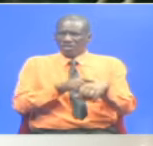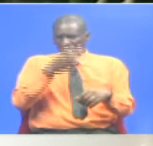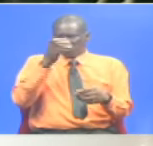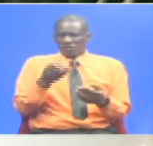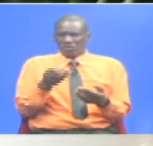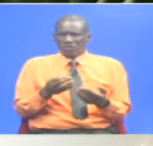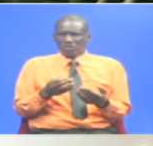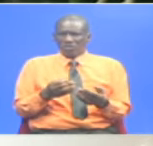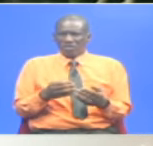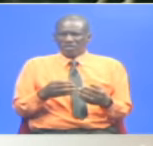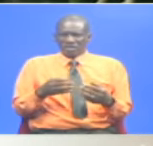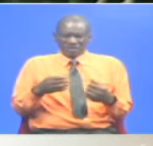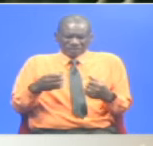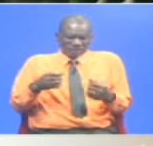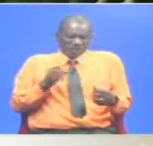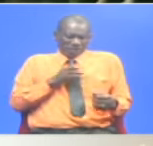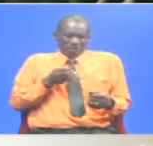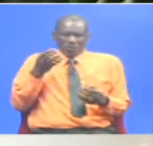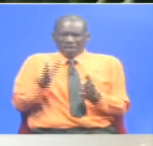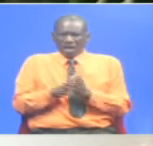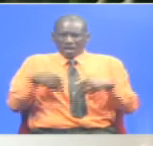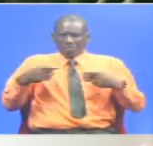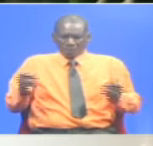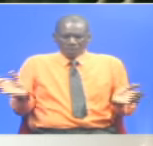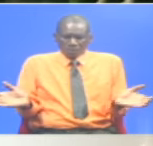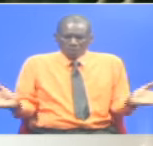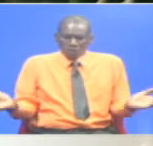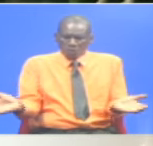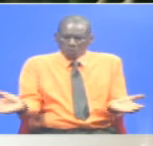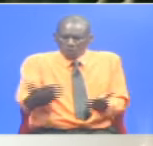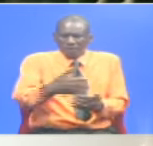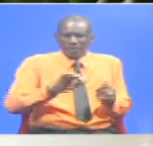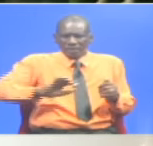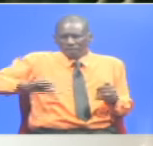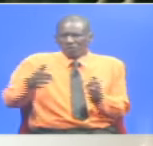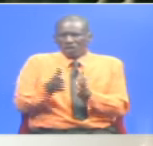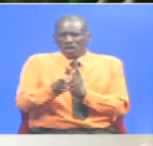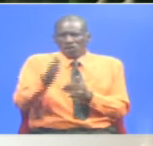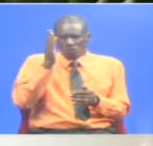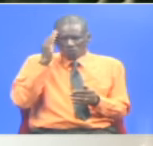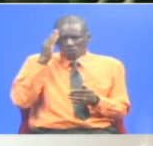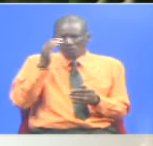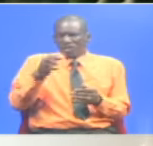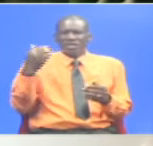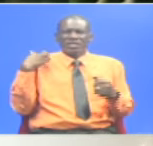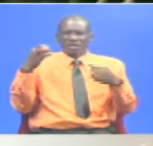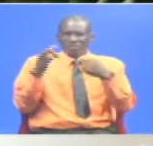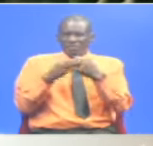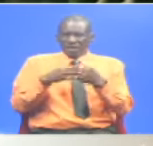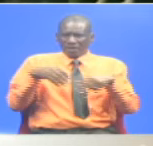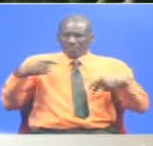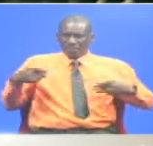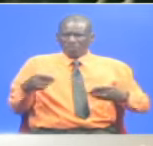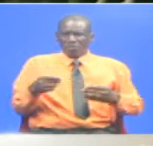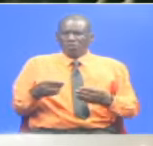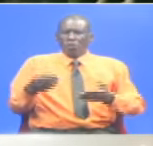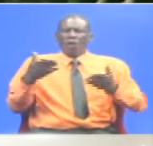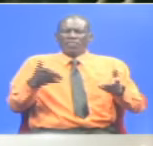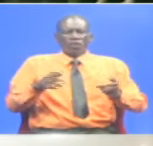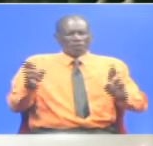tension was growing, the people are being mobilized in the town, and you know, Kibera, people are up in